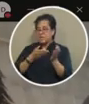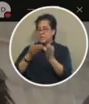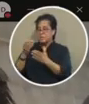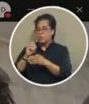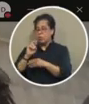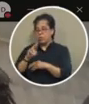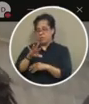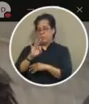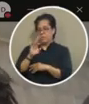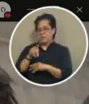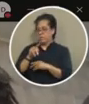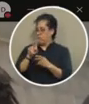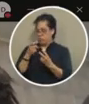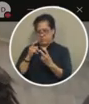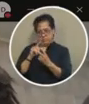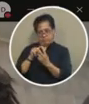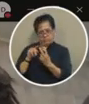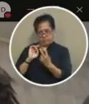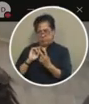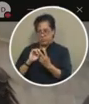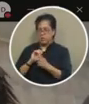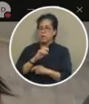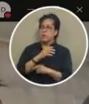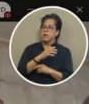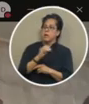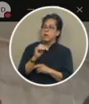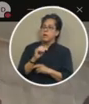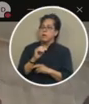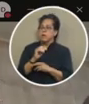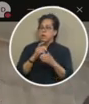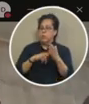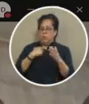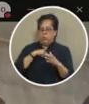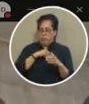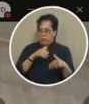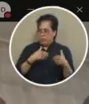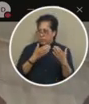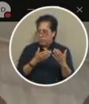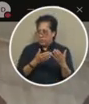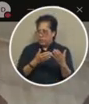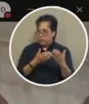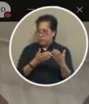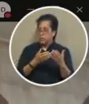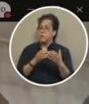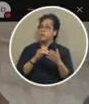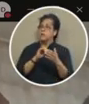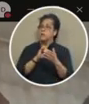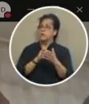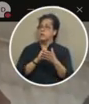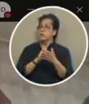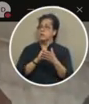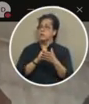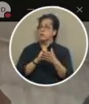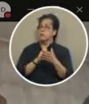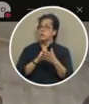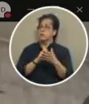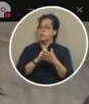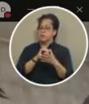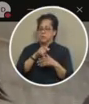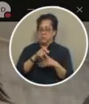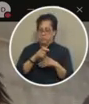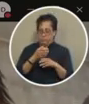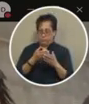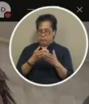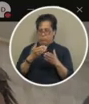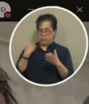delivery. Specifically as to utilities, what we are recommending is that the prior